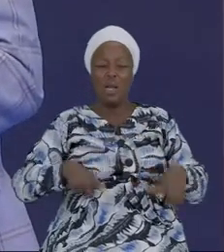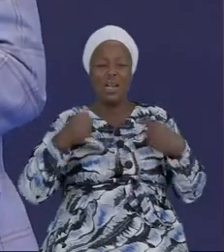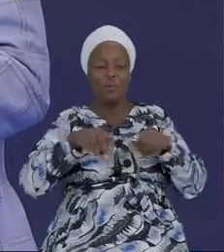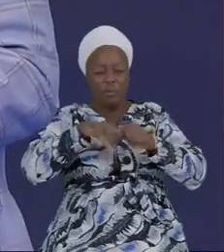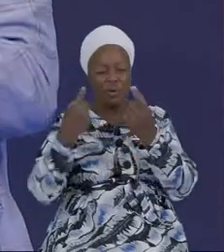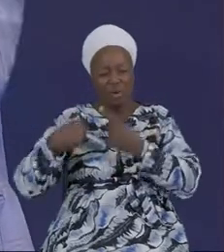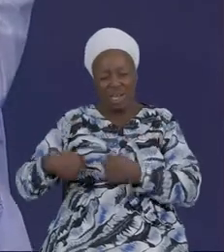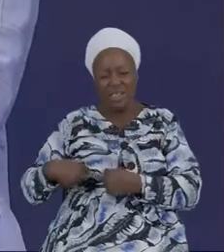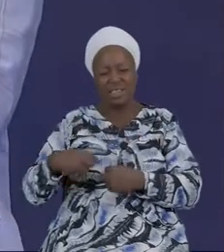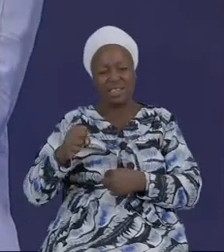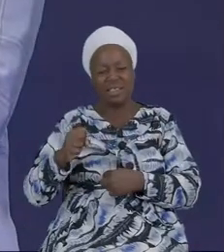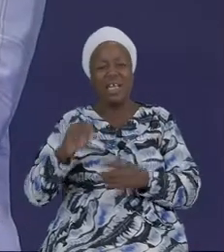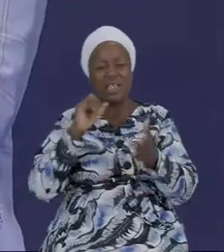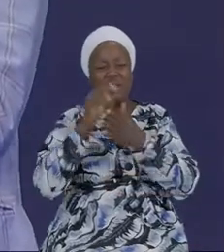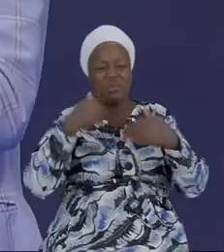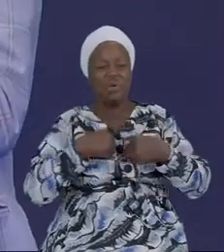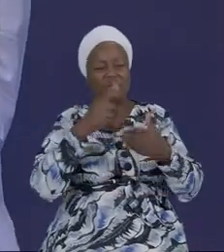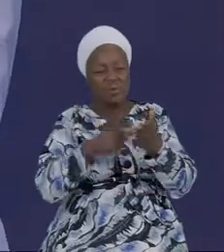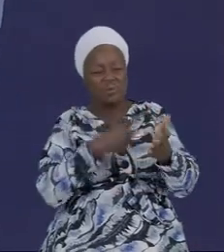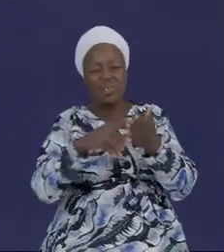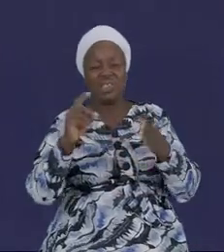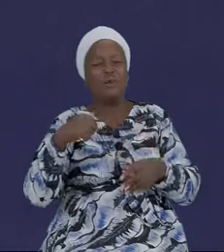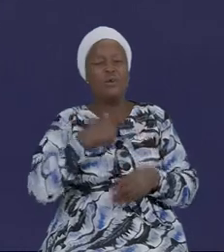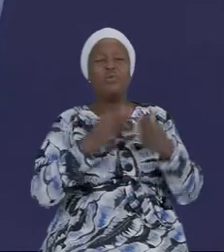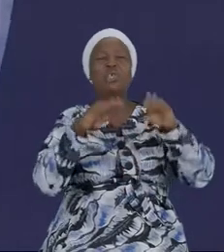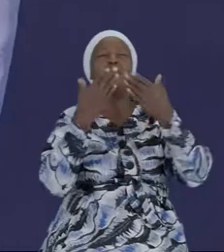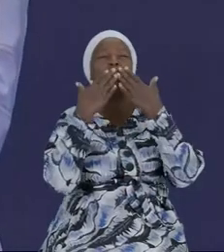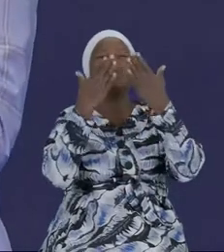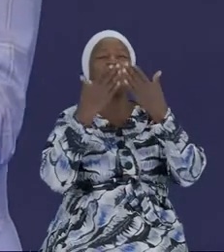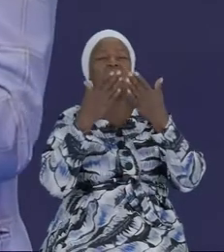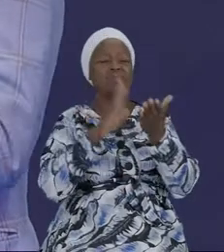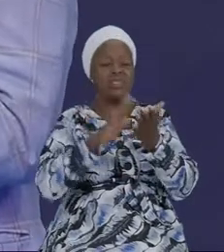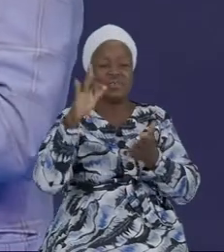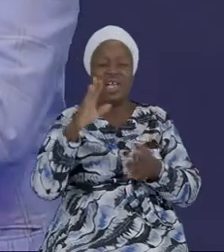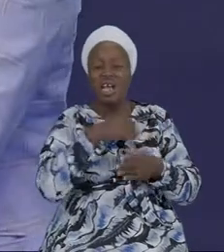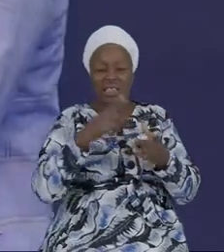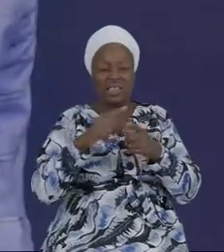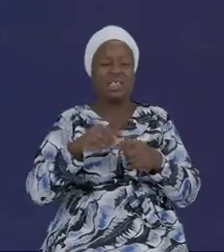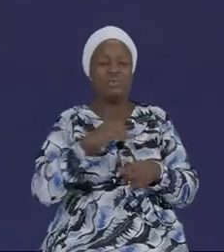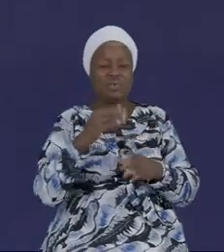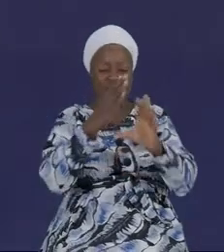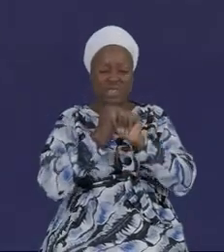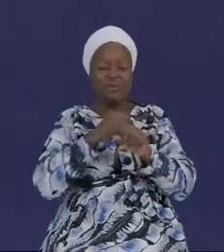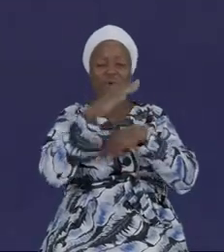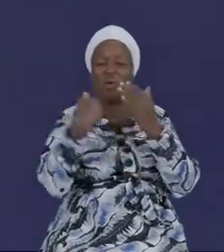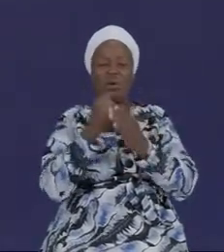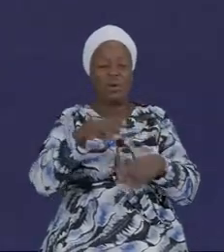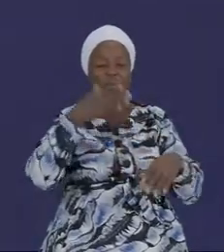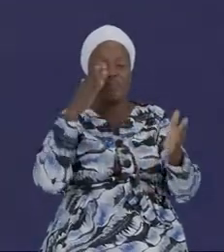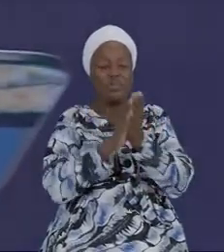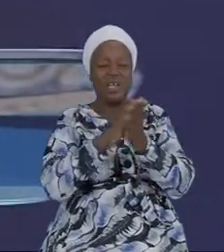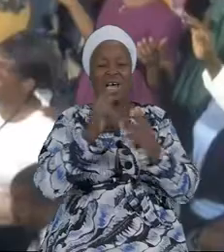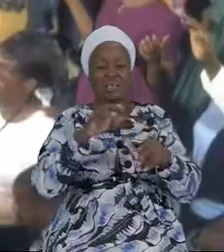broken hearts that you have mended. We give you all the glory. Receive our praise, receive our glory